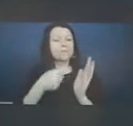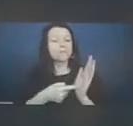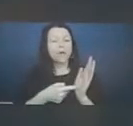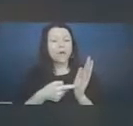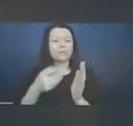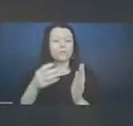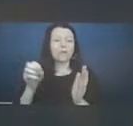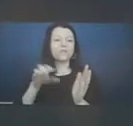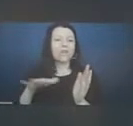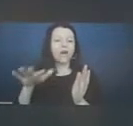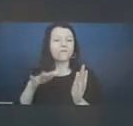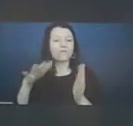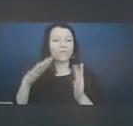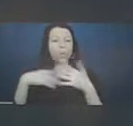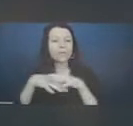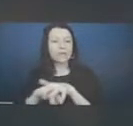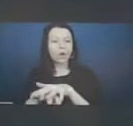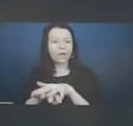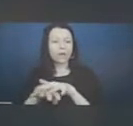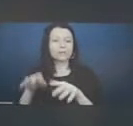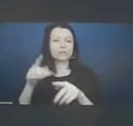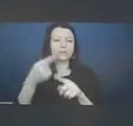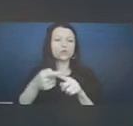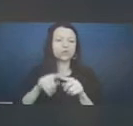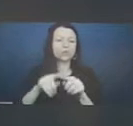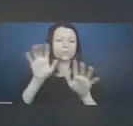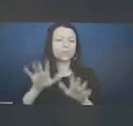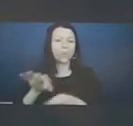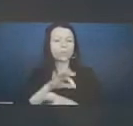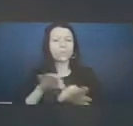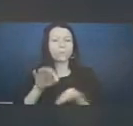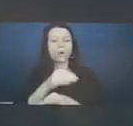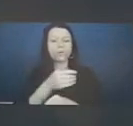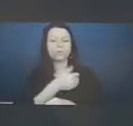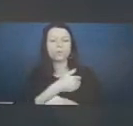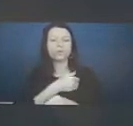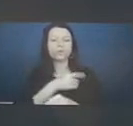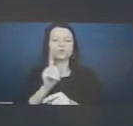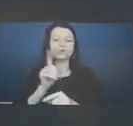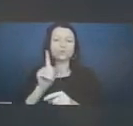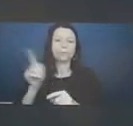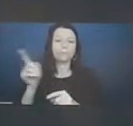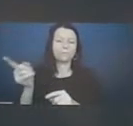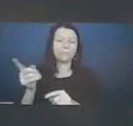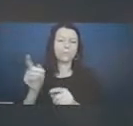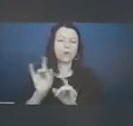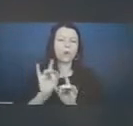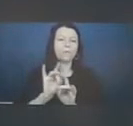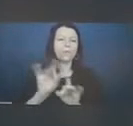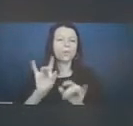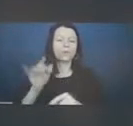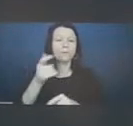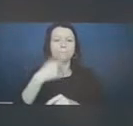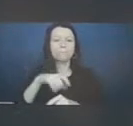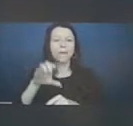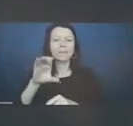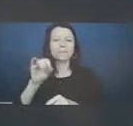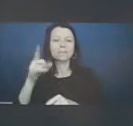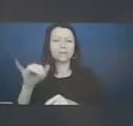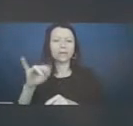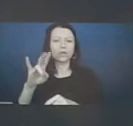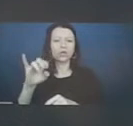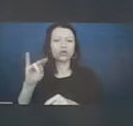matter of euro integration nature of this draft, I would like it to be commented by Mr.